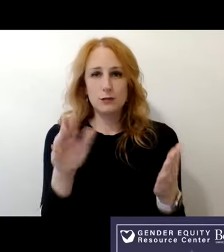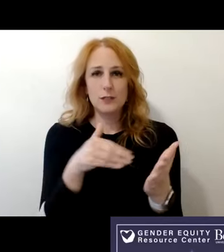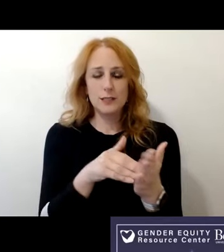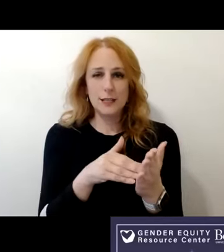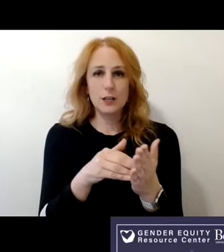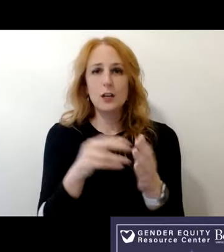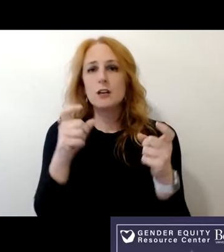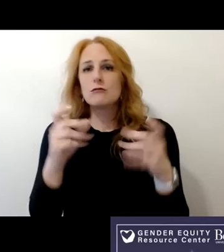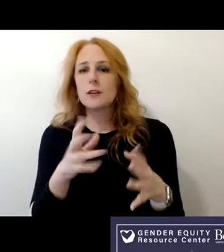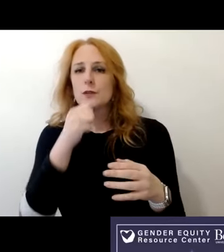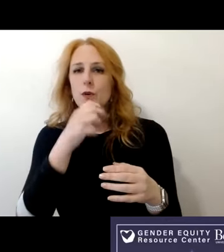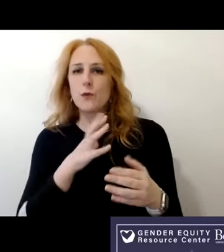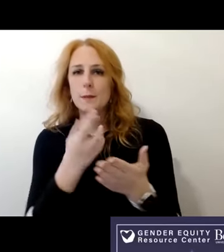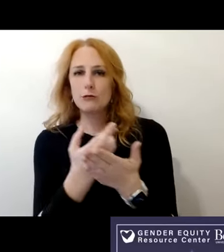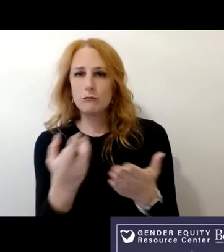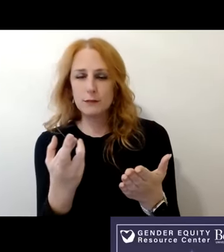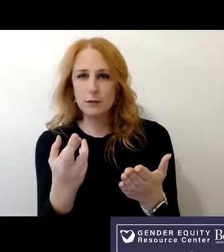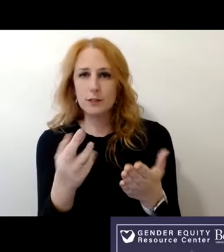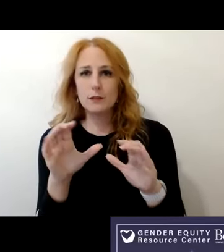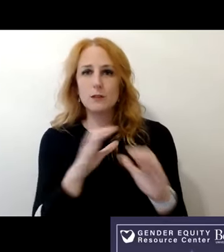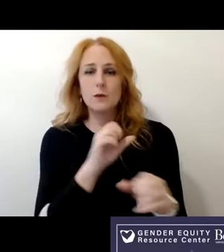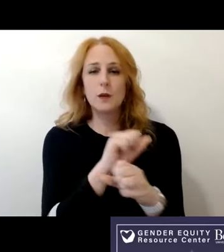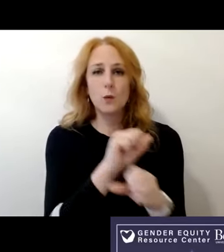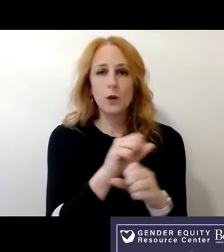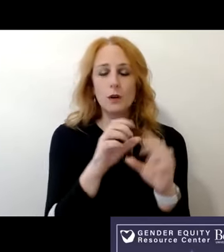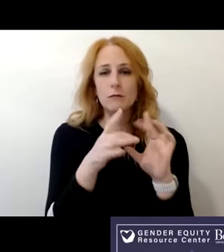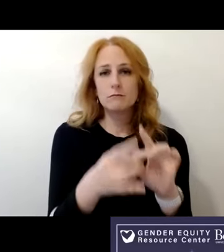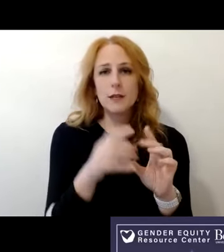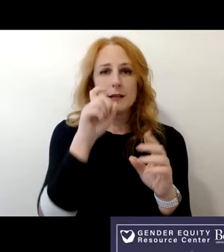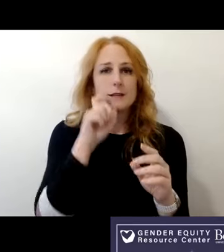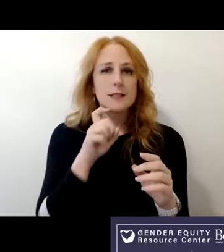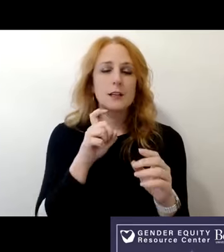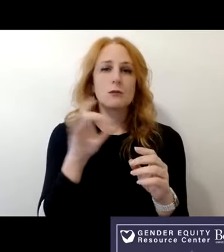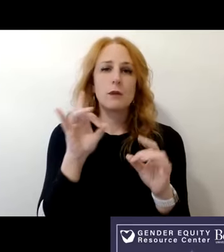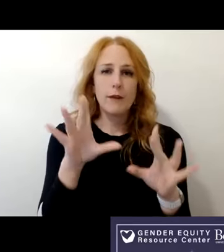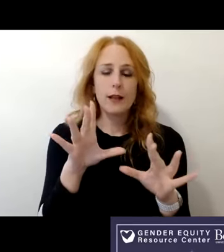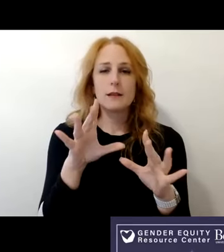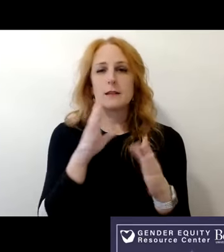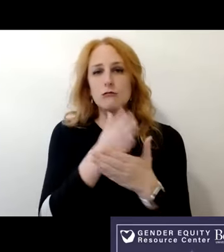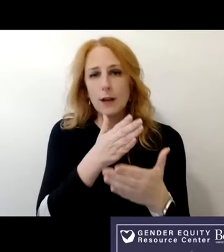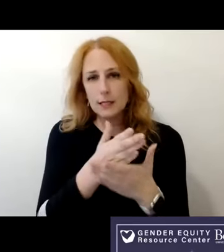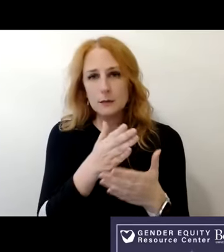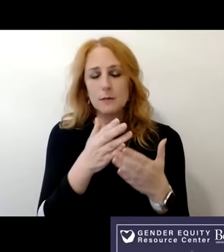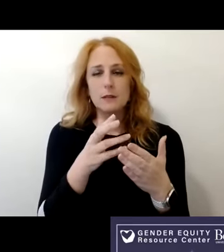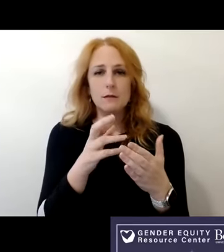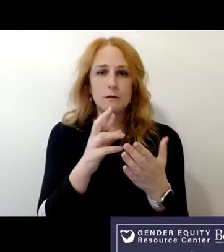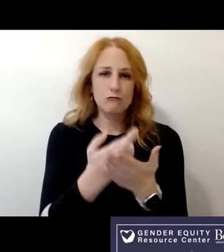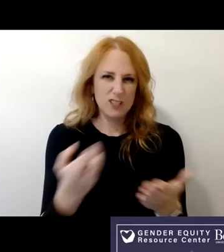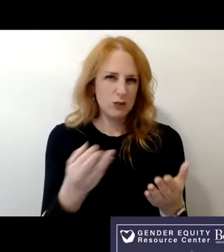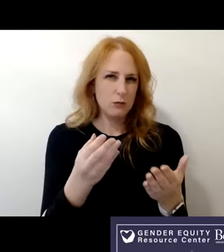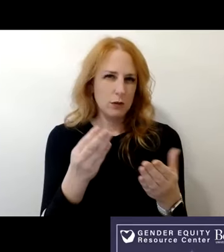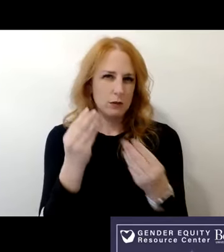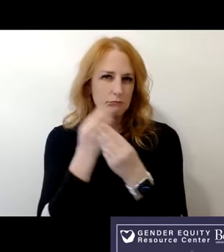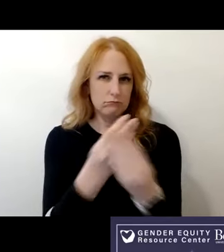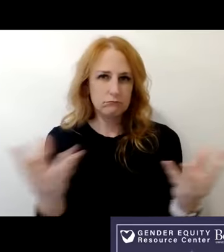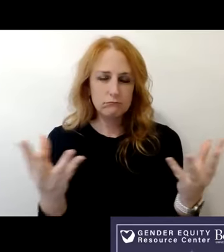resources and have been doing work around sexual violence, sexual harassment resource sharing over